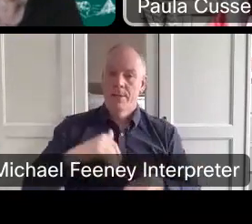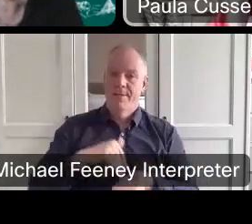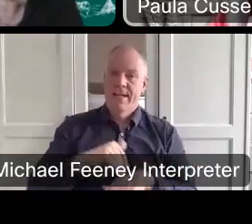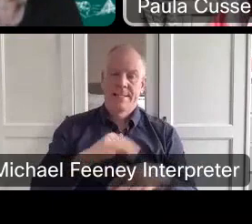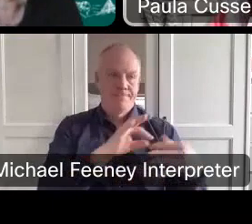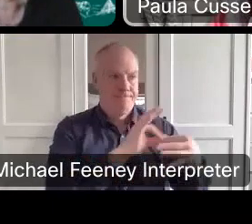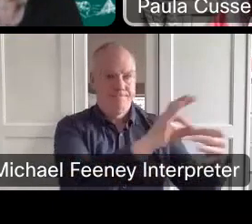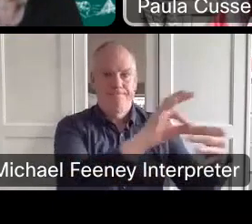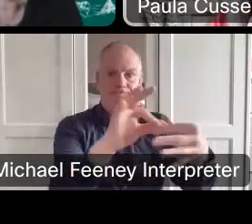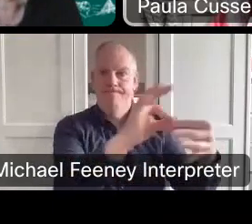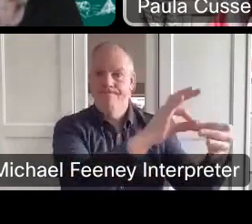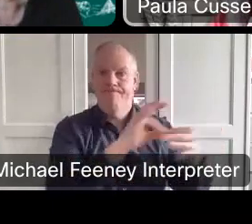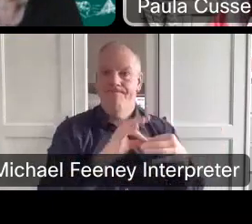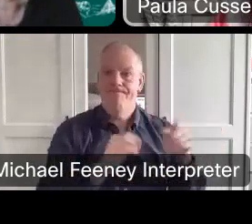affected.